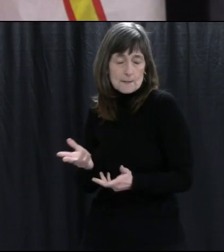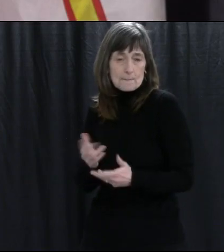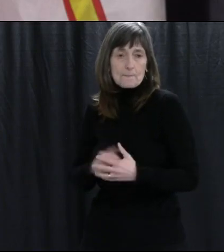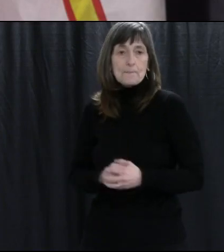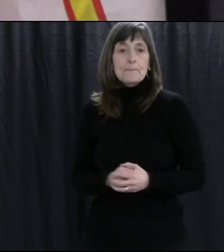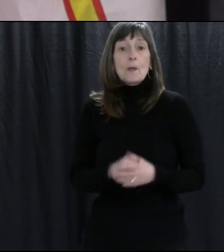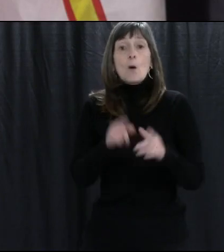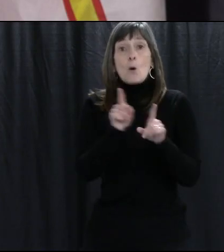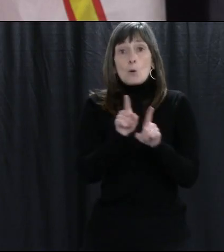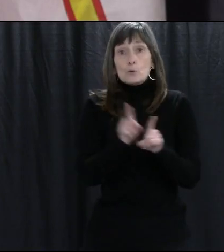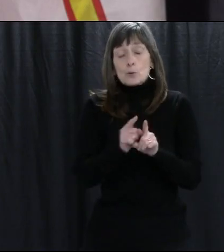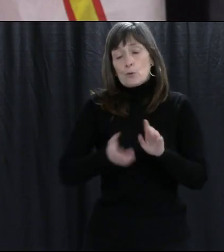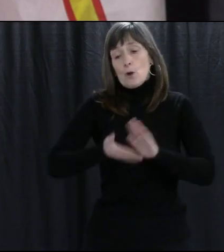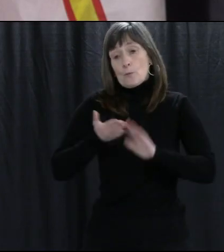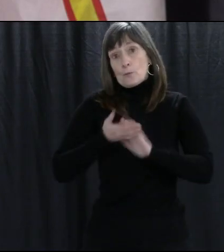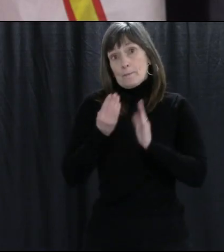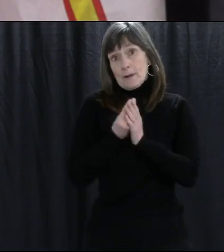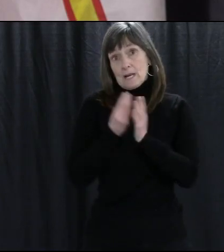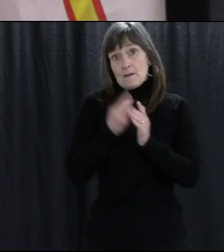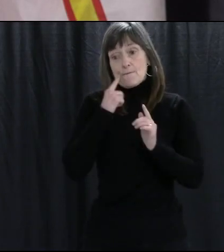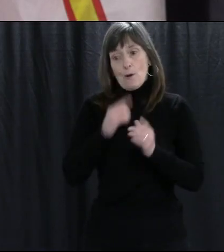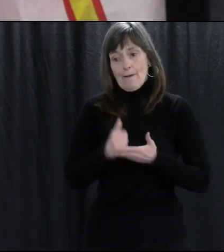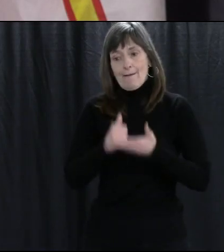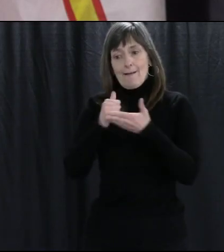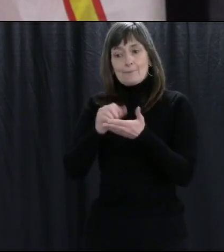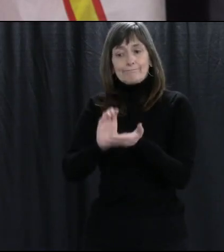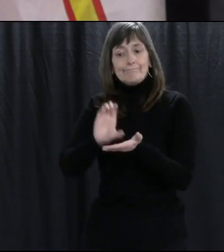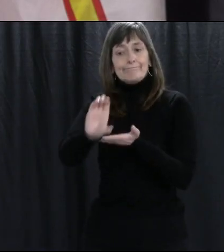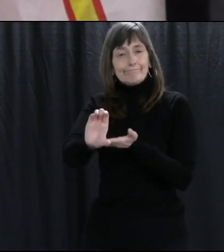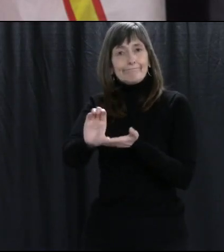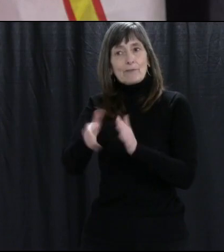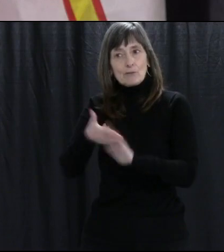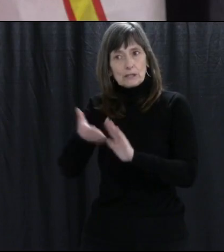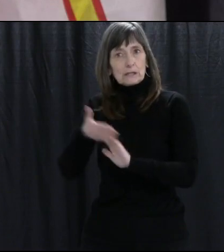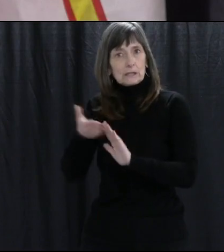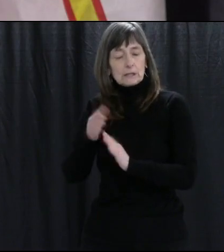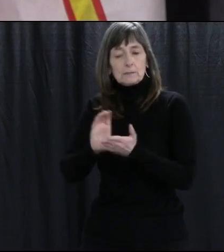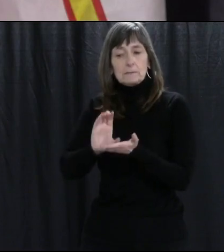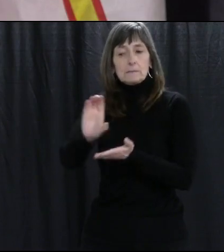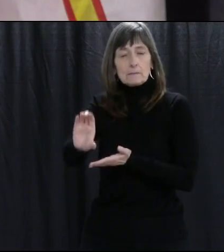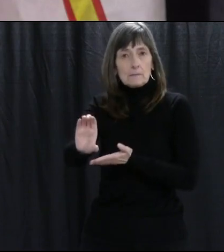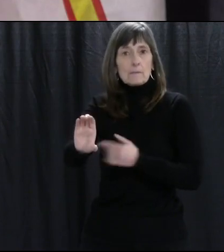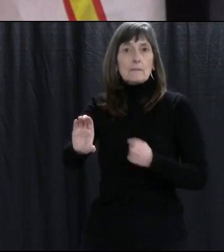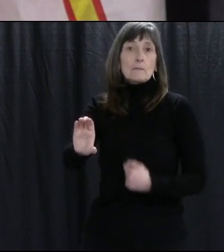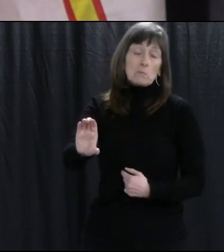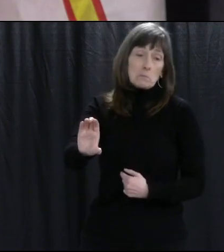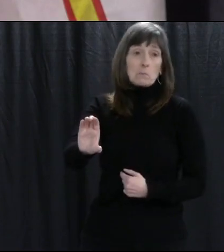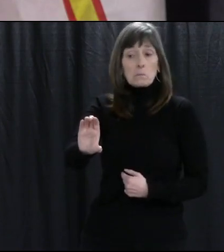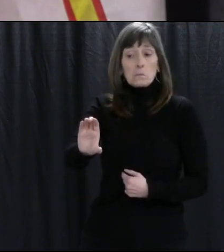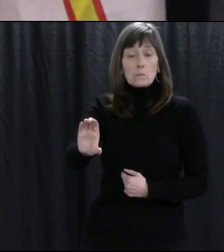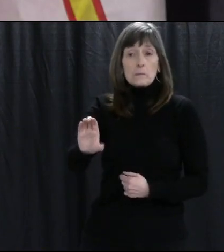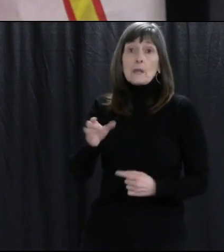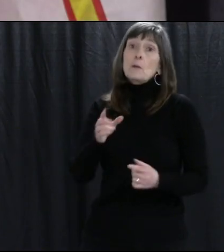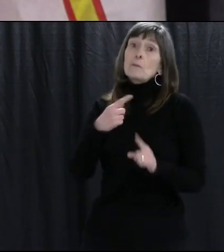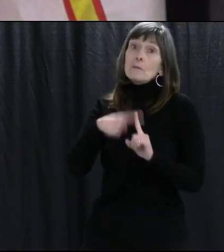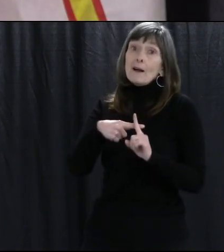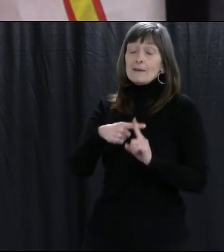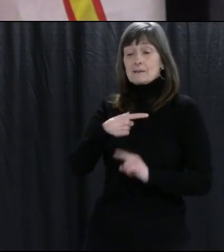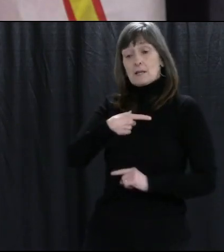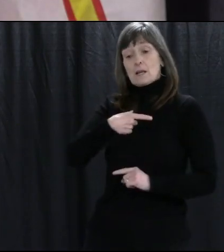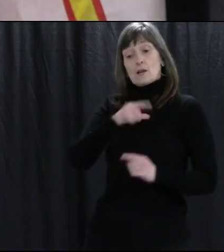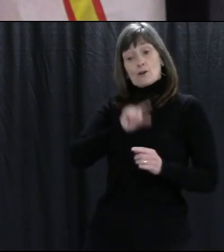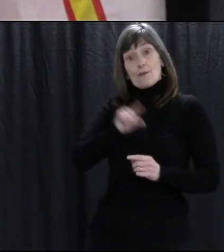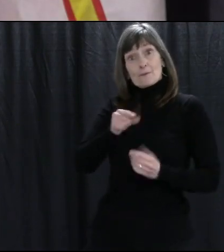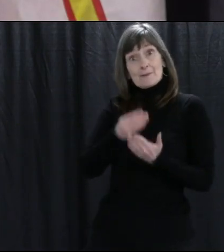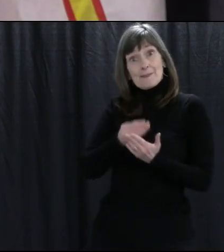operating grants and the benefits that we from a government that we actually provide to those